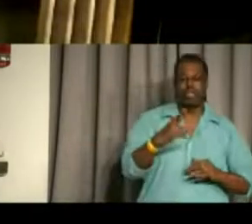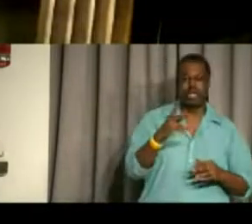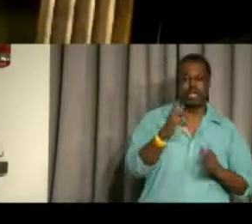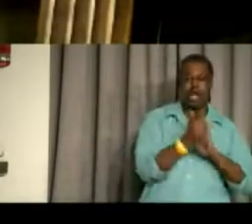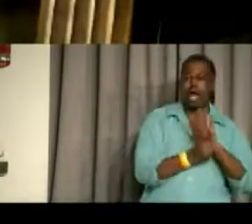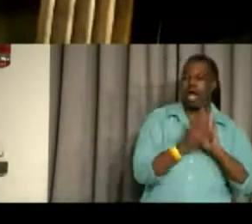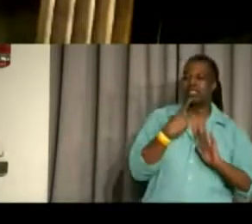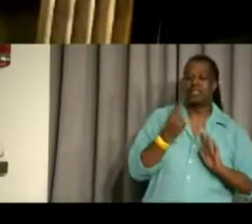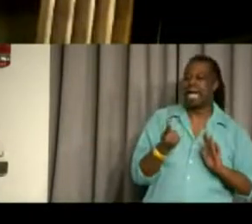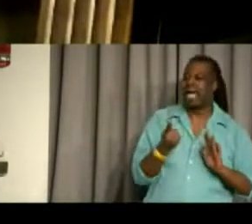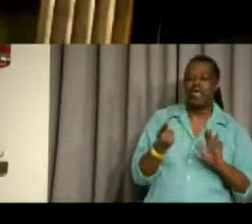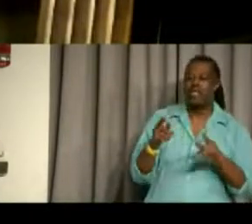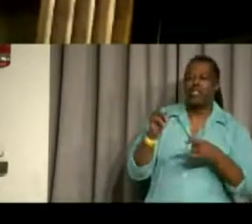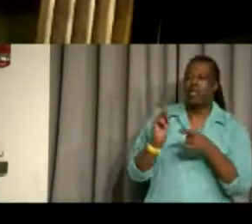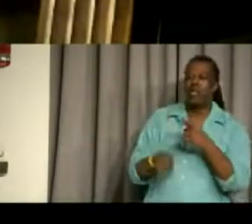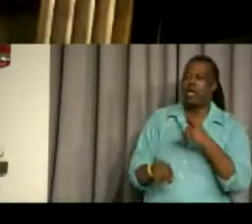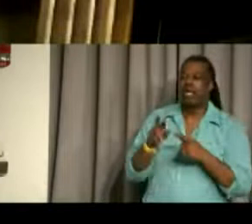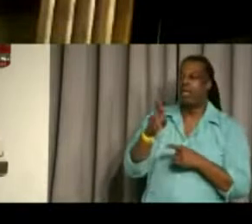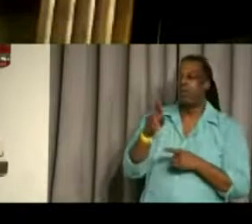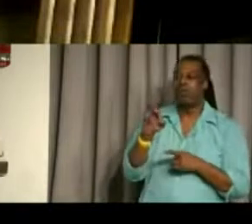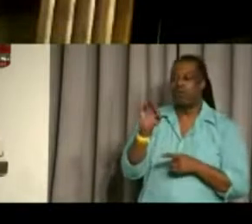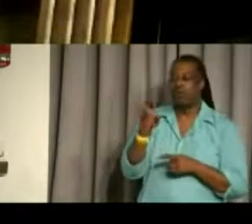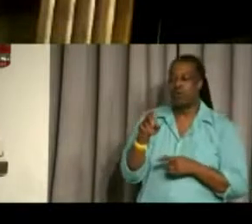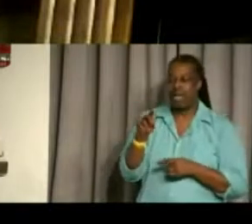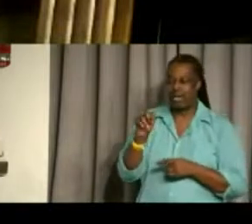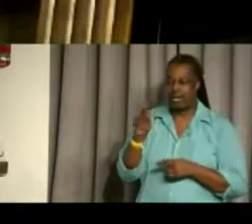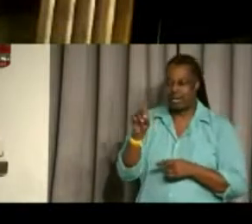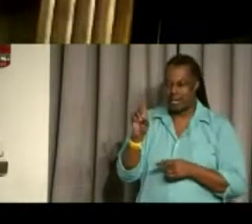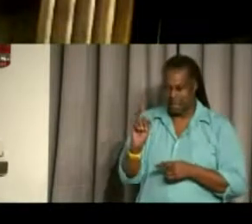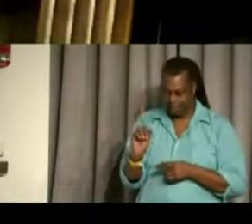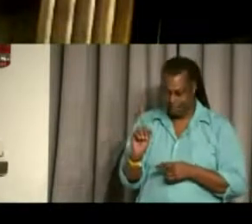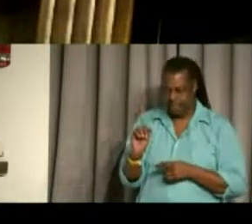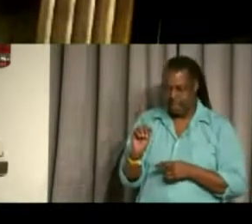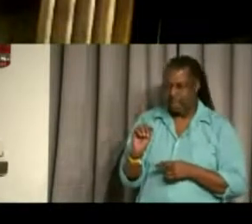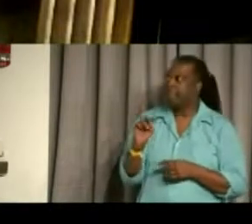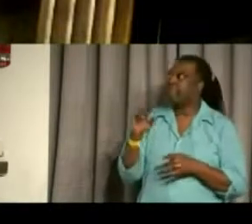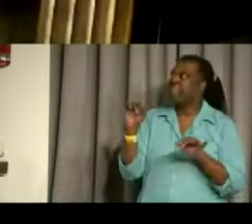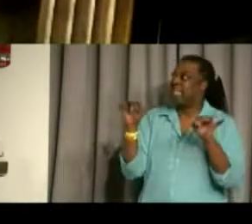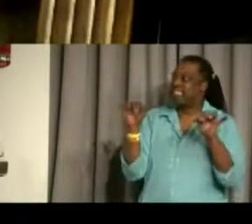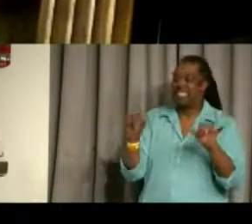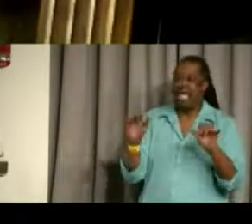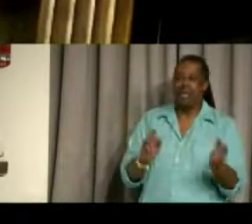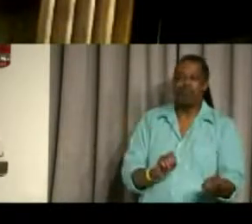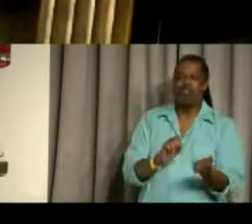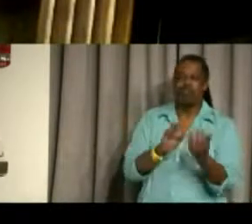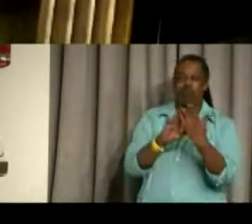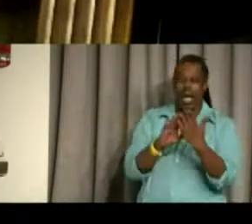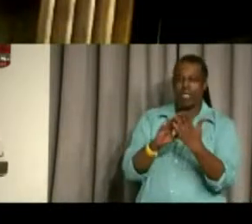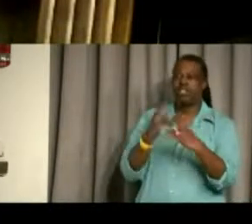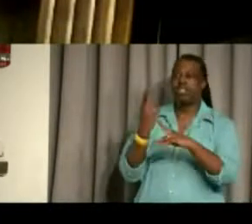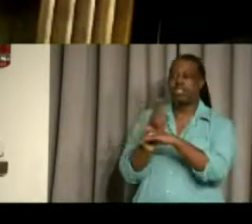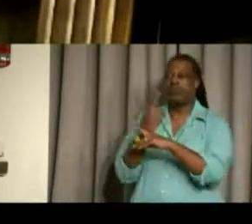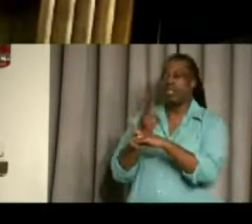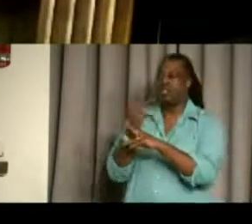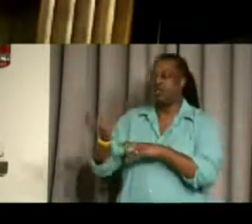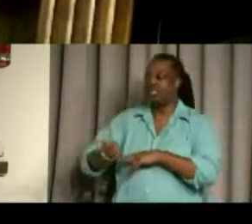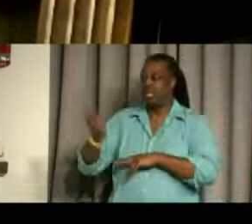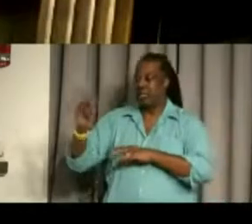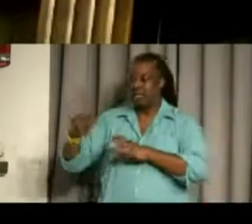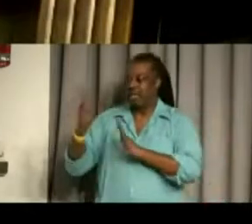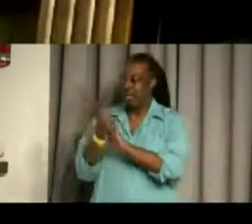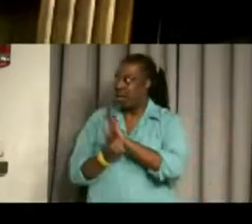not subject to referendum. It was bulletproof. The same method, the same strategy that had been used to eliminate that